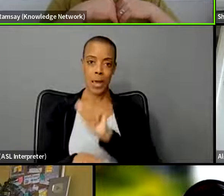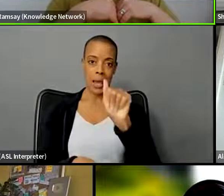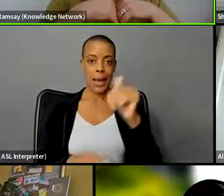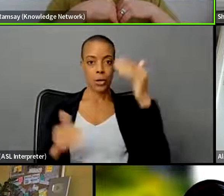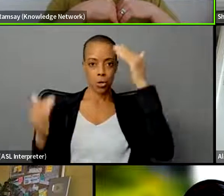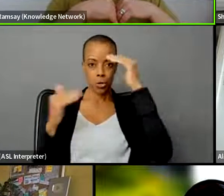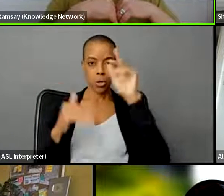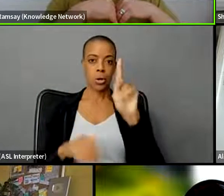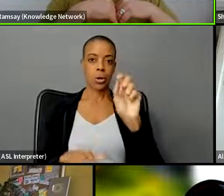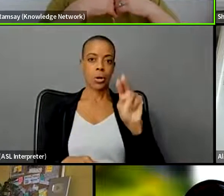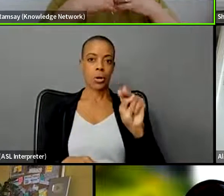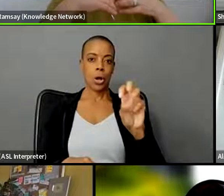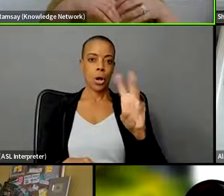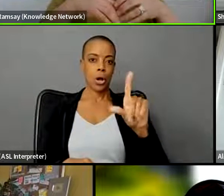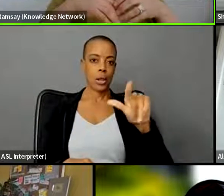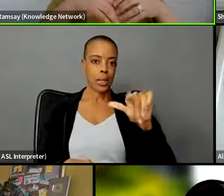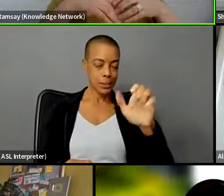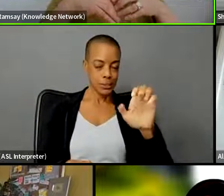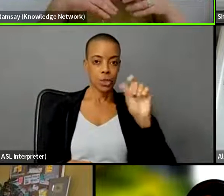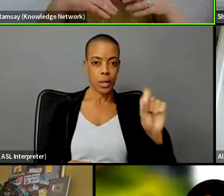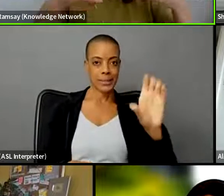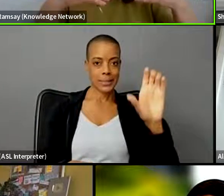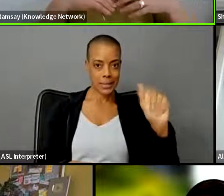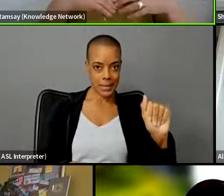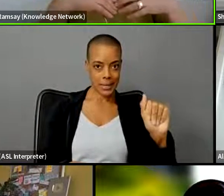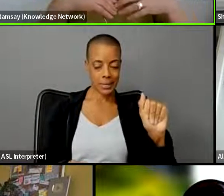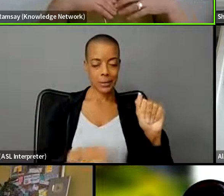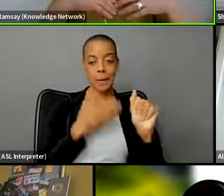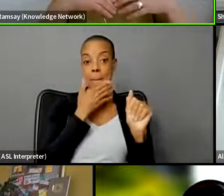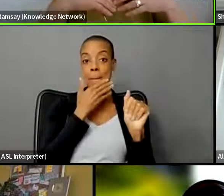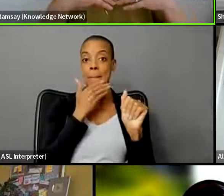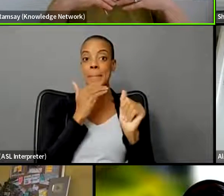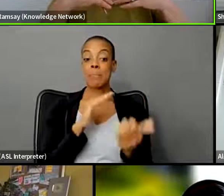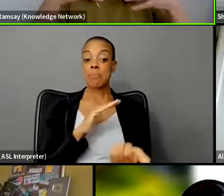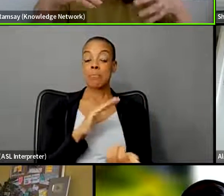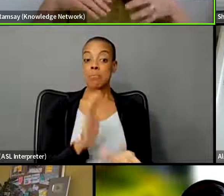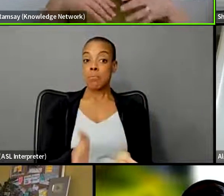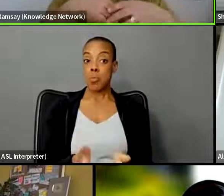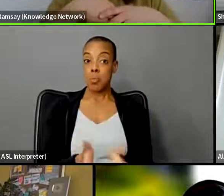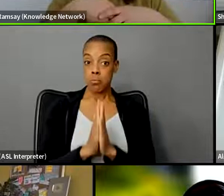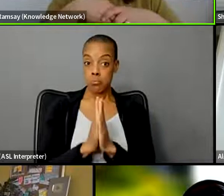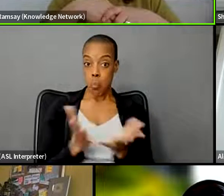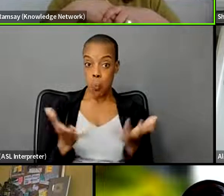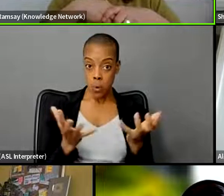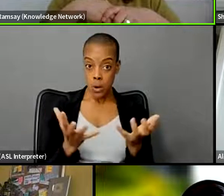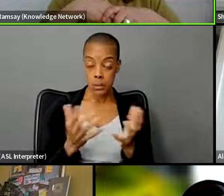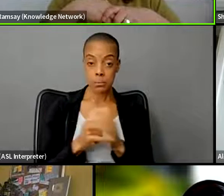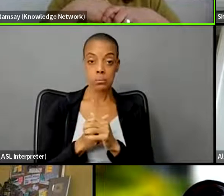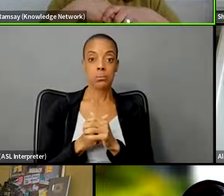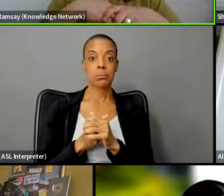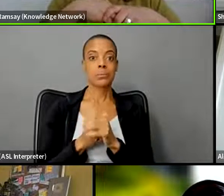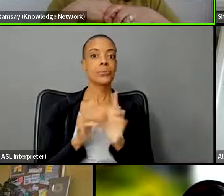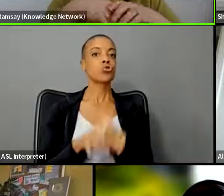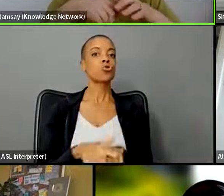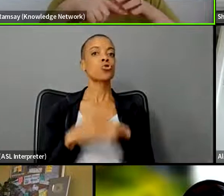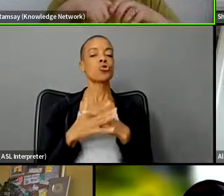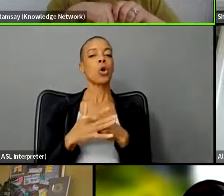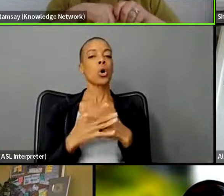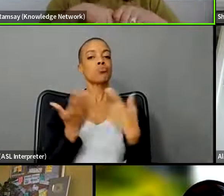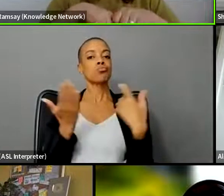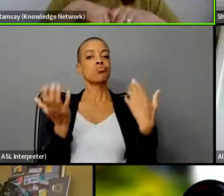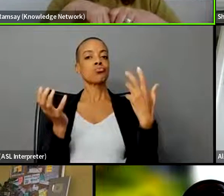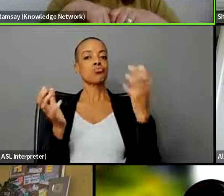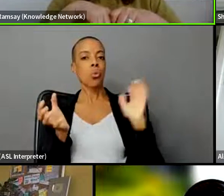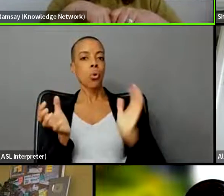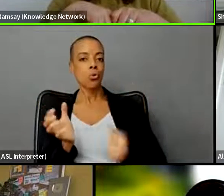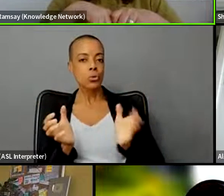producers@knowledge.ca. What are we looking for when you submit to us? Really, what we're looking for is to start the conversation. So we